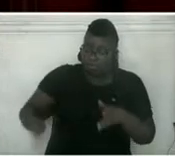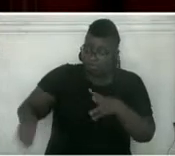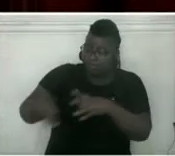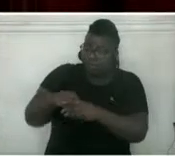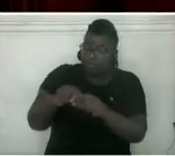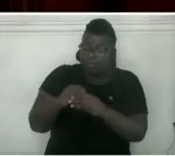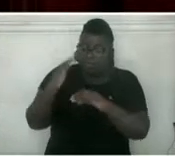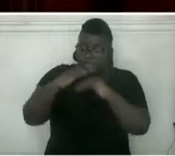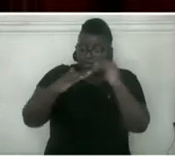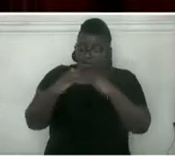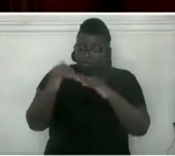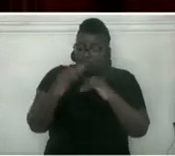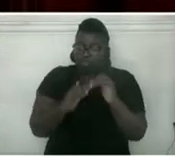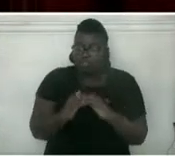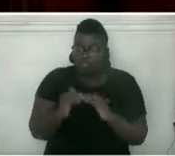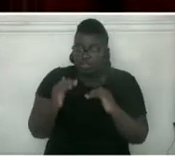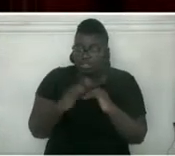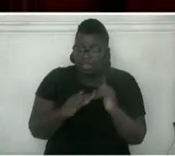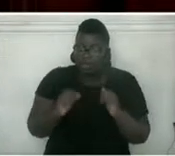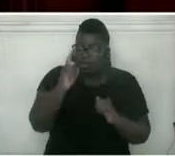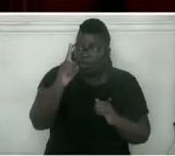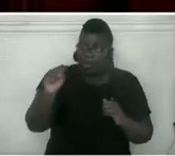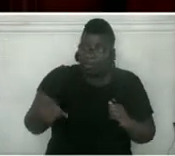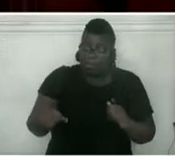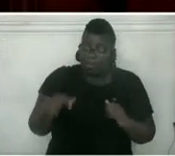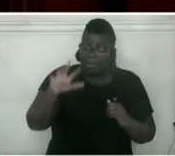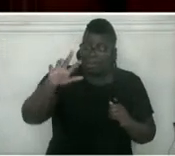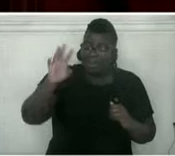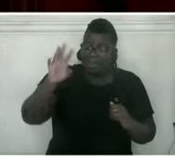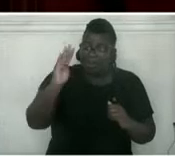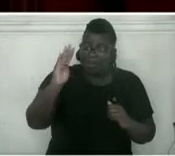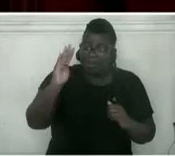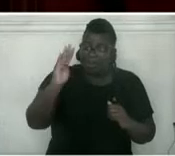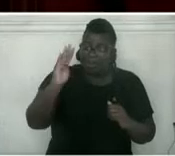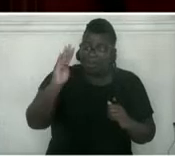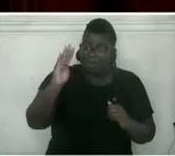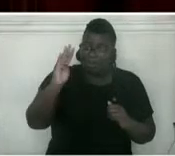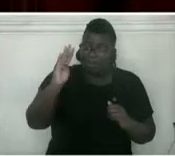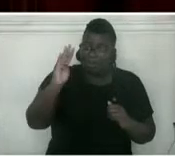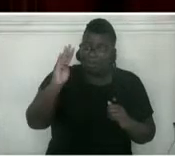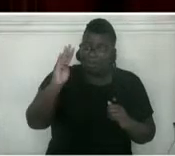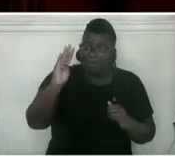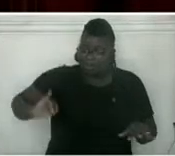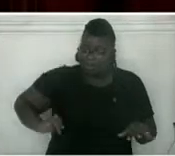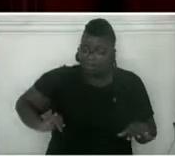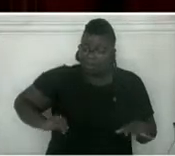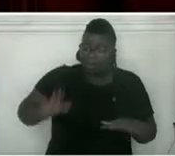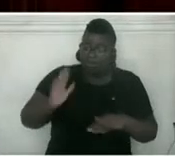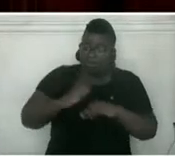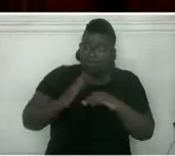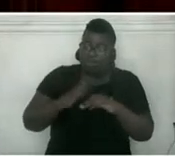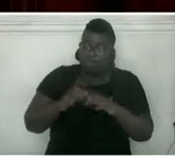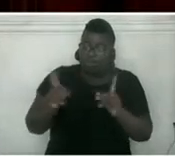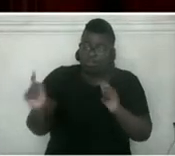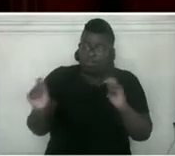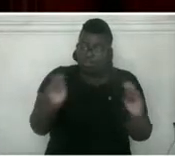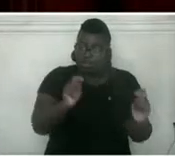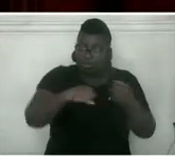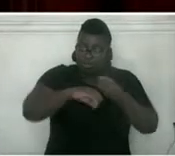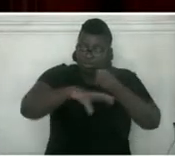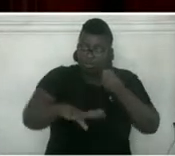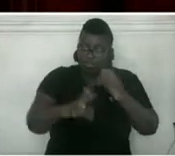construction space. 1.9 billion was invested on transport infrastructure